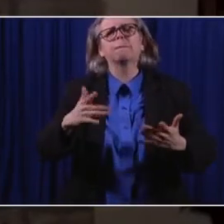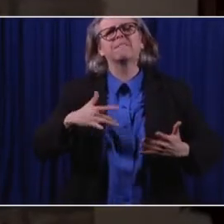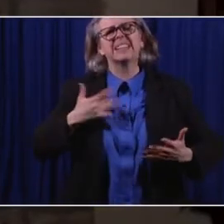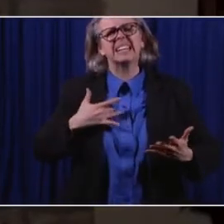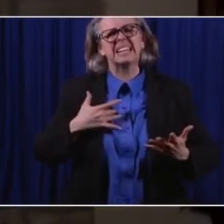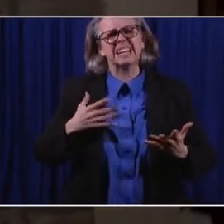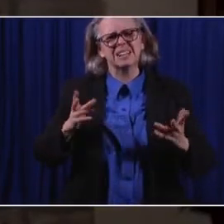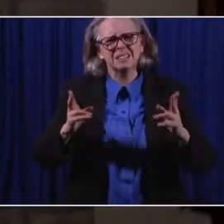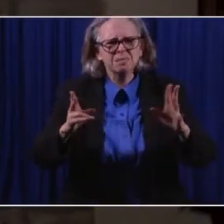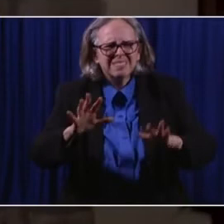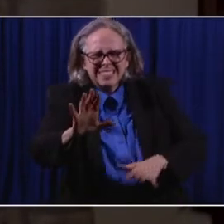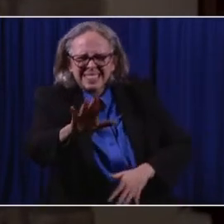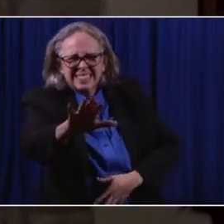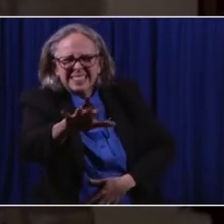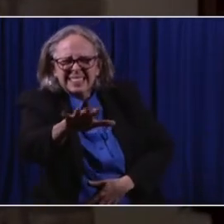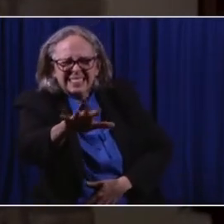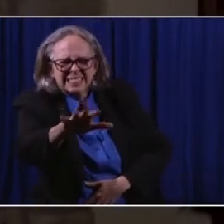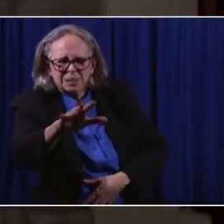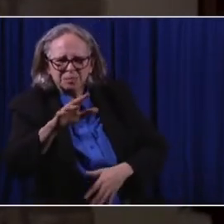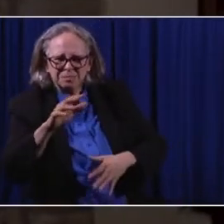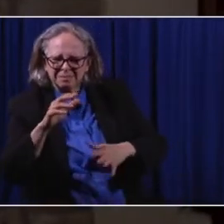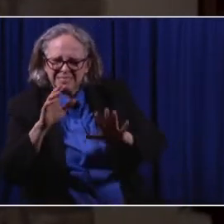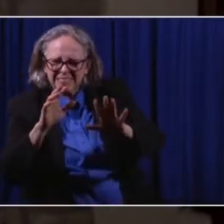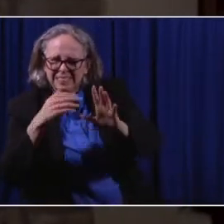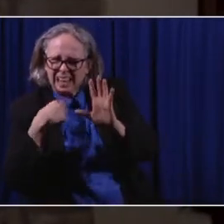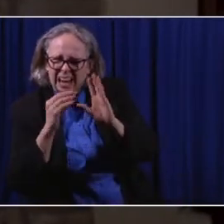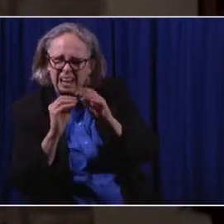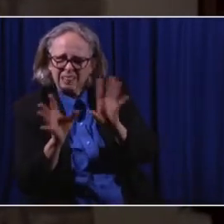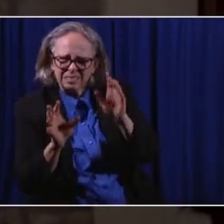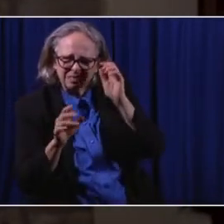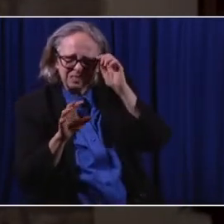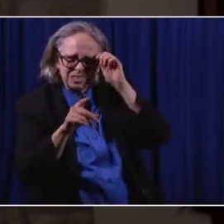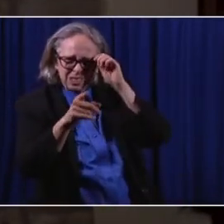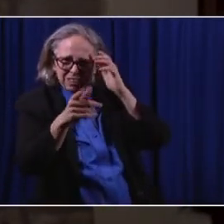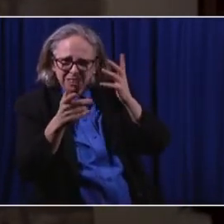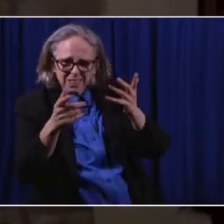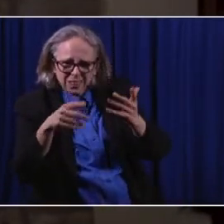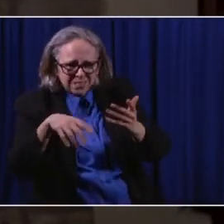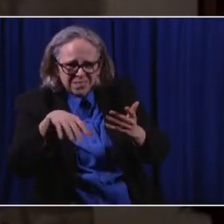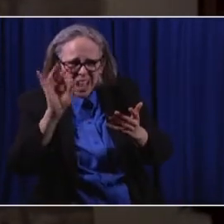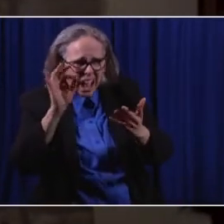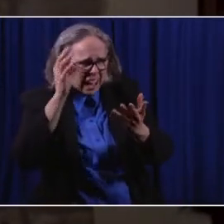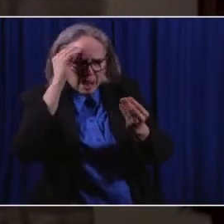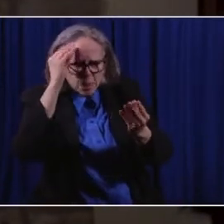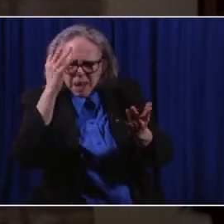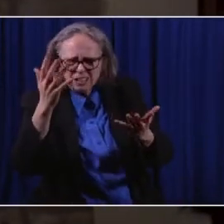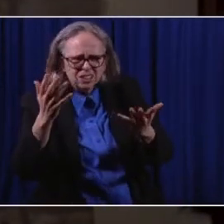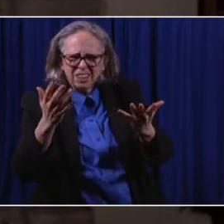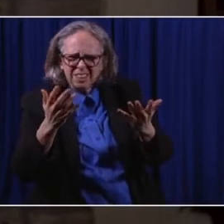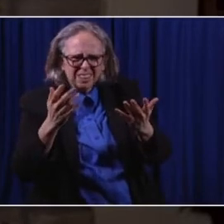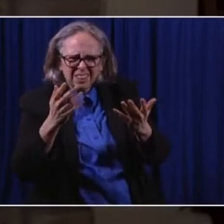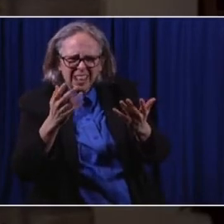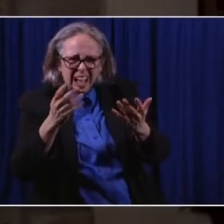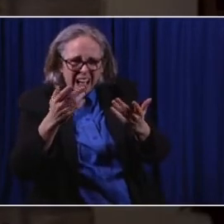from assigning, you know, finding out what the information is and then getting better with that.